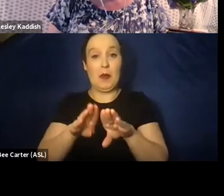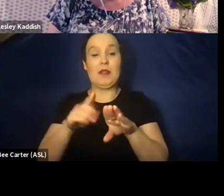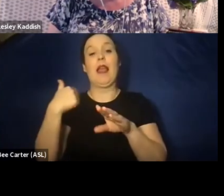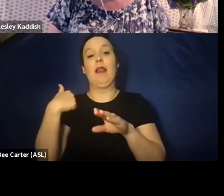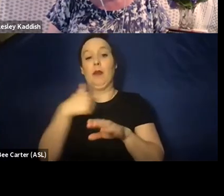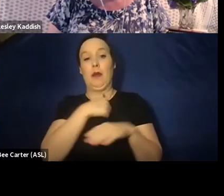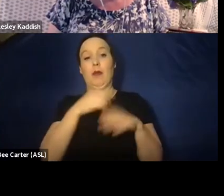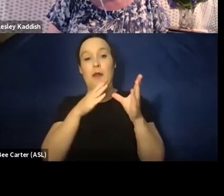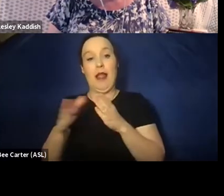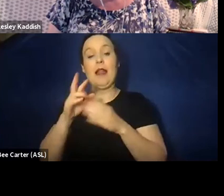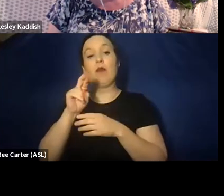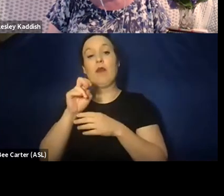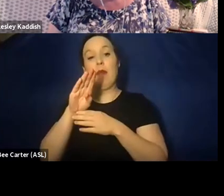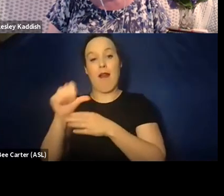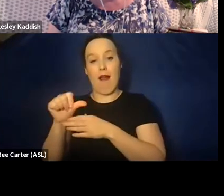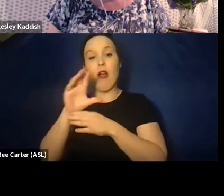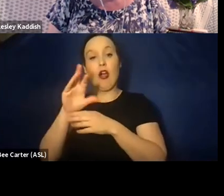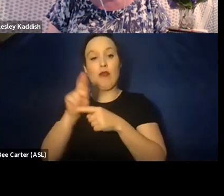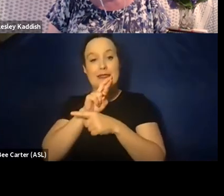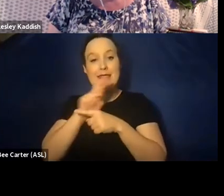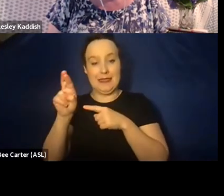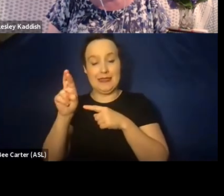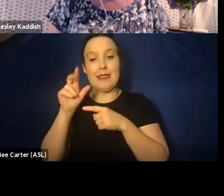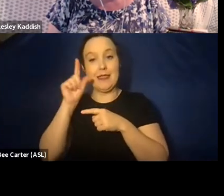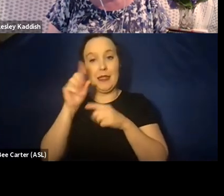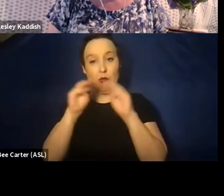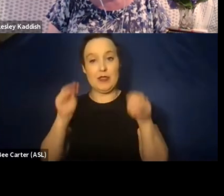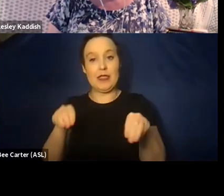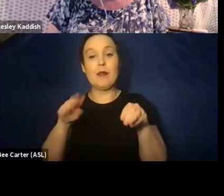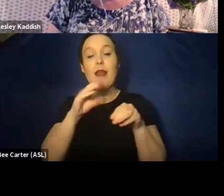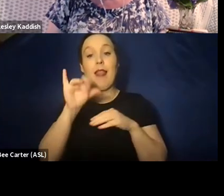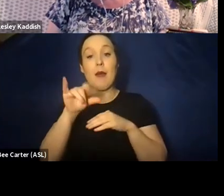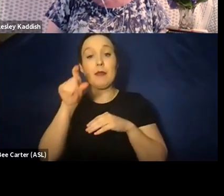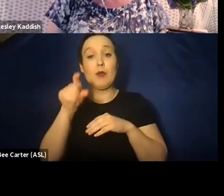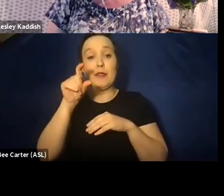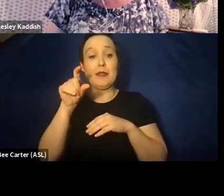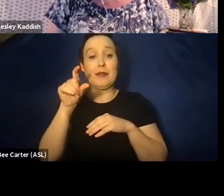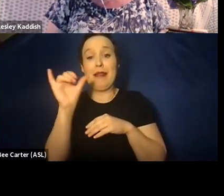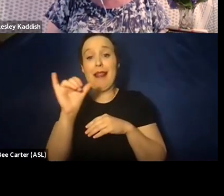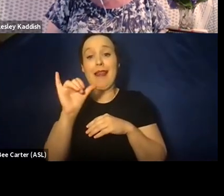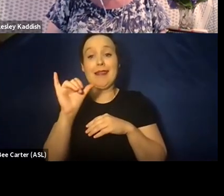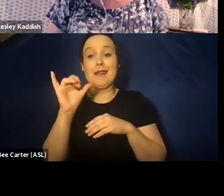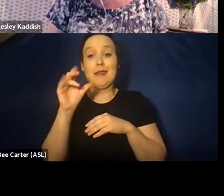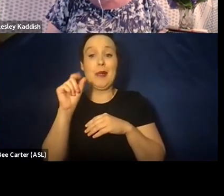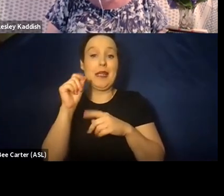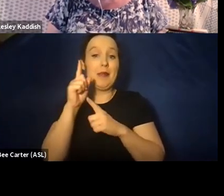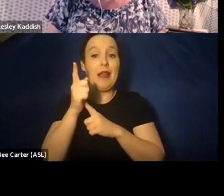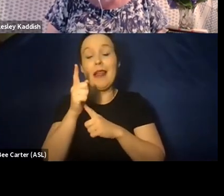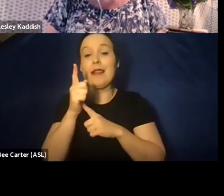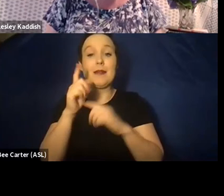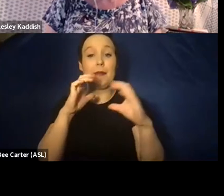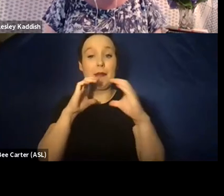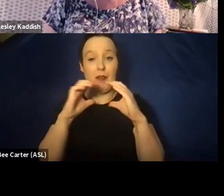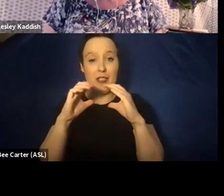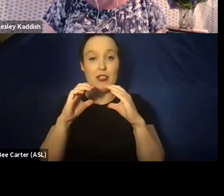in the museum. And the residency was supposed to take shape of about 20-minute long conversations between